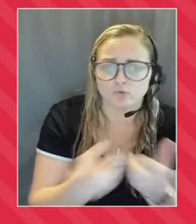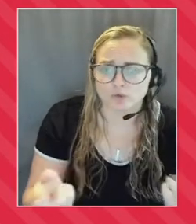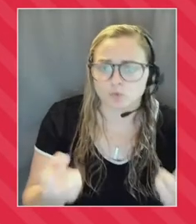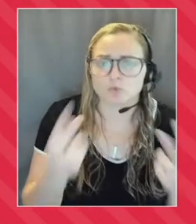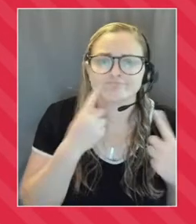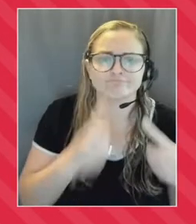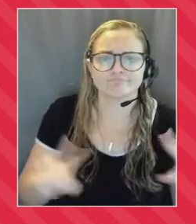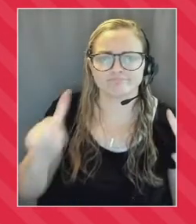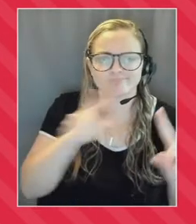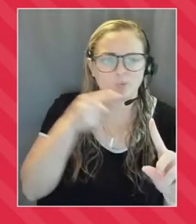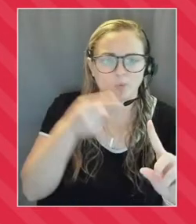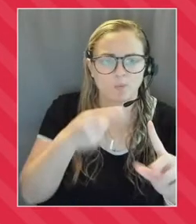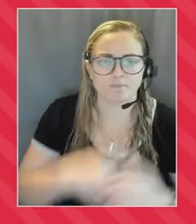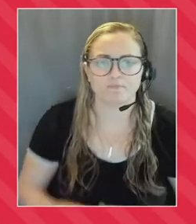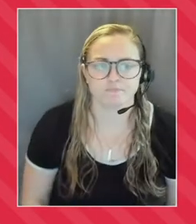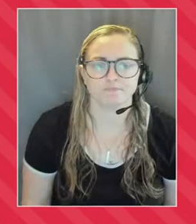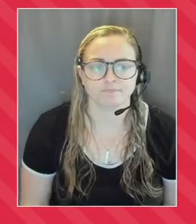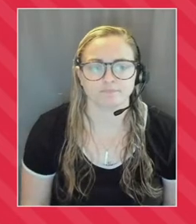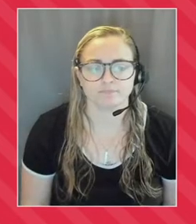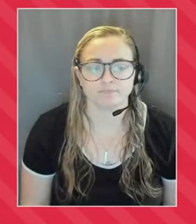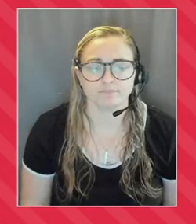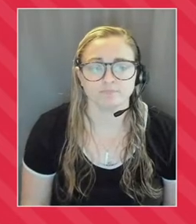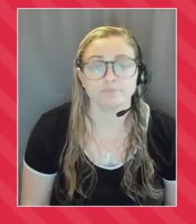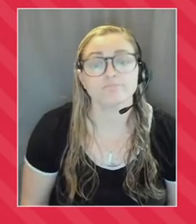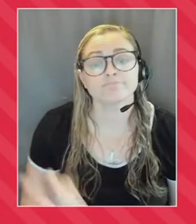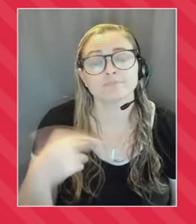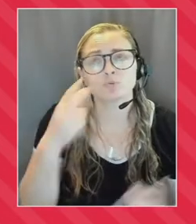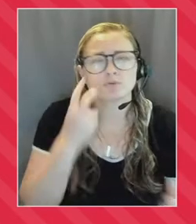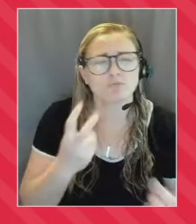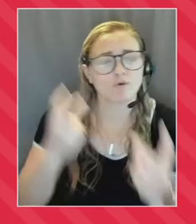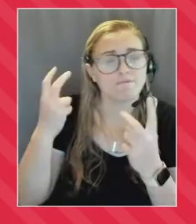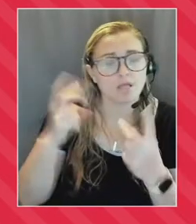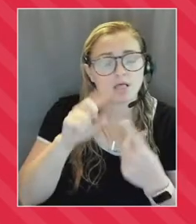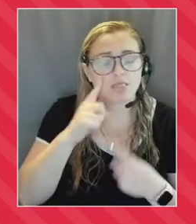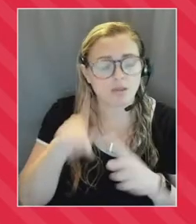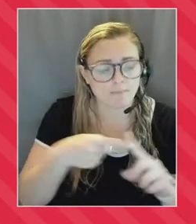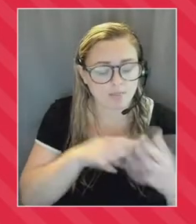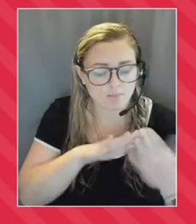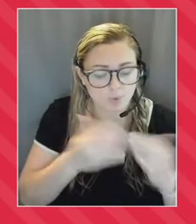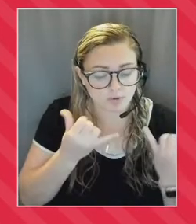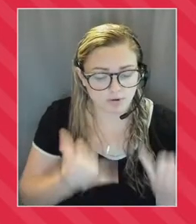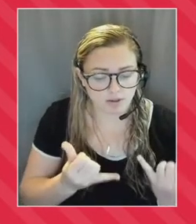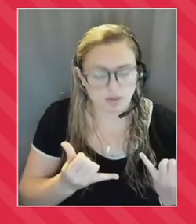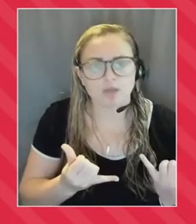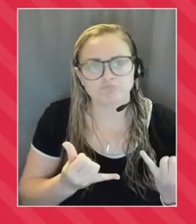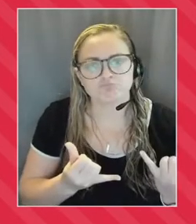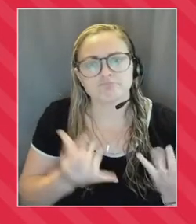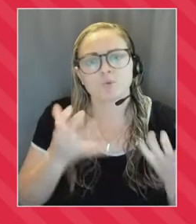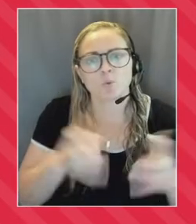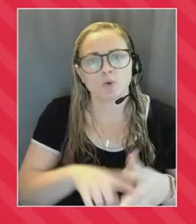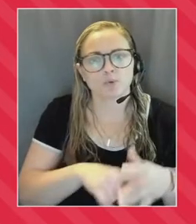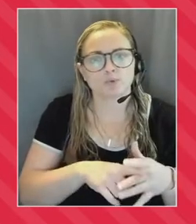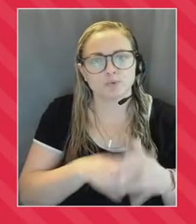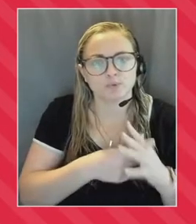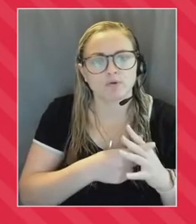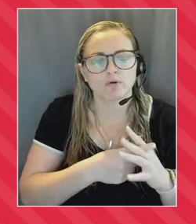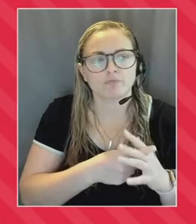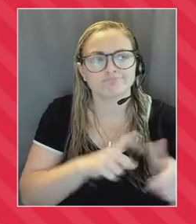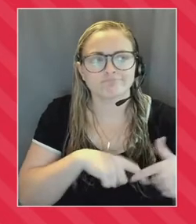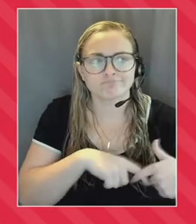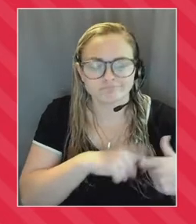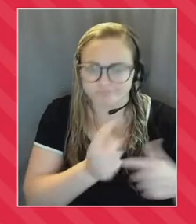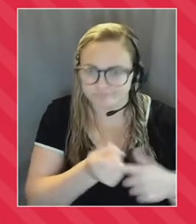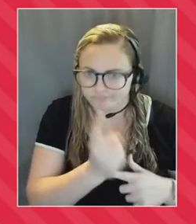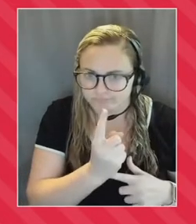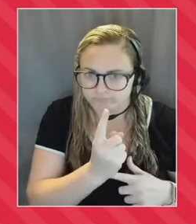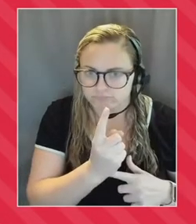this goal. As we reflect on communities today, I would like to begin by pausing for a moment